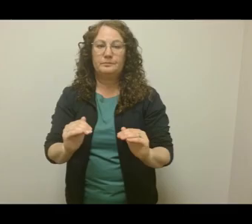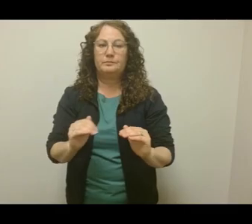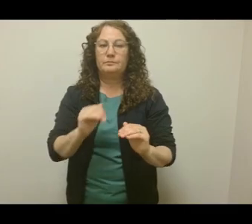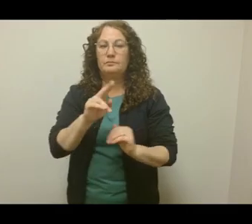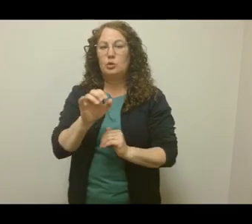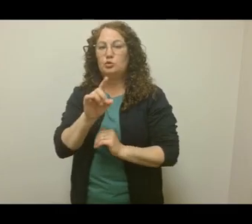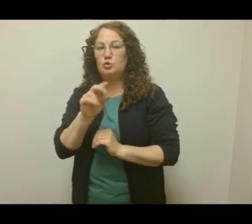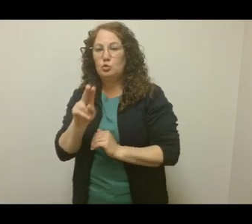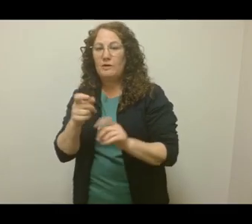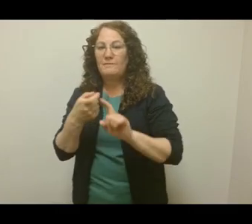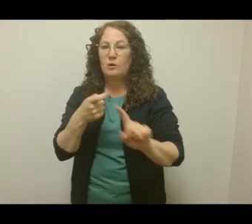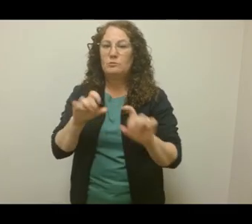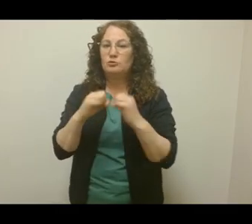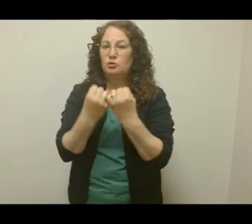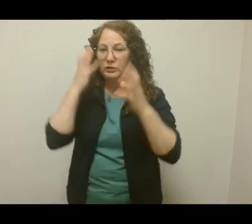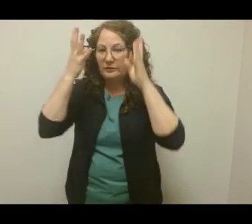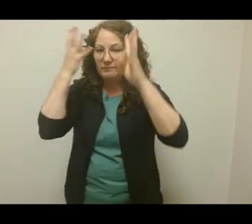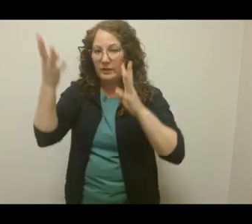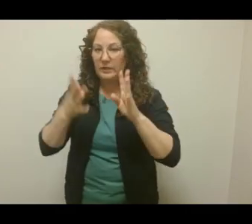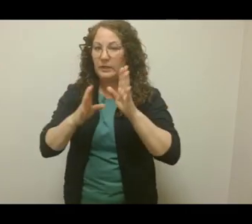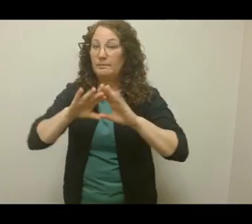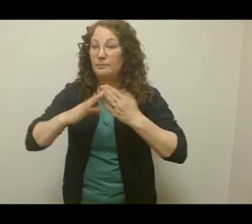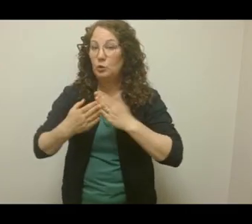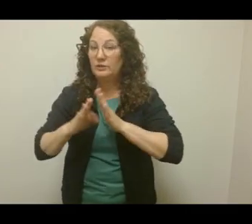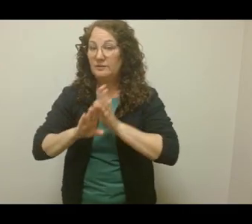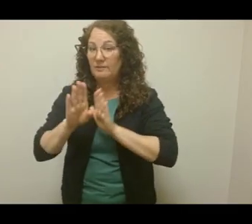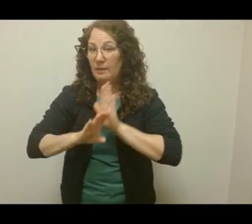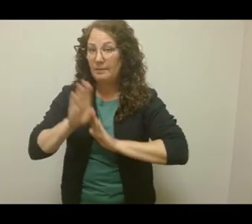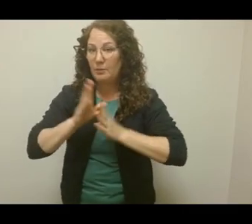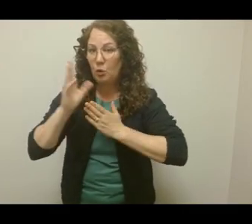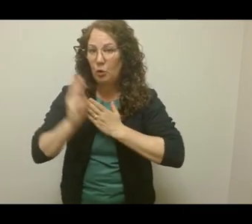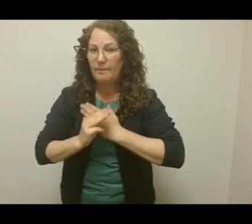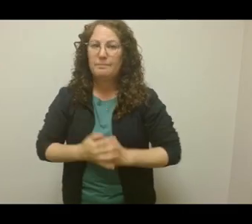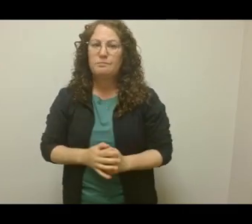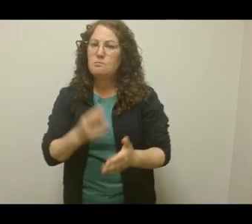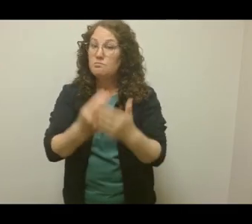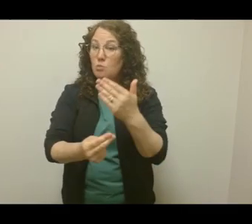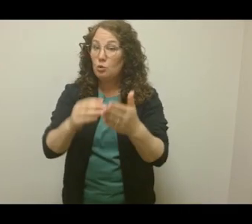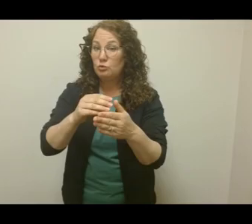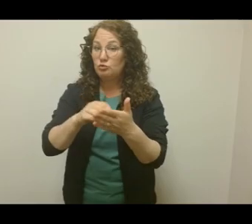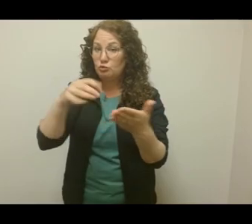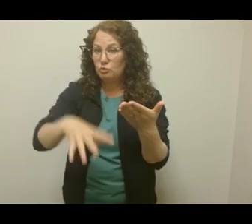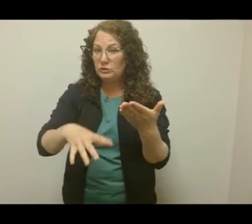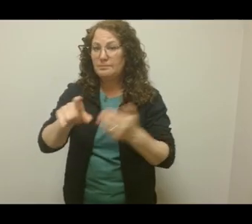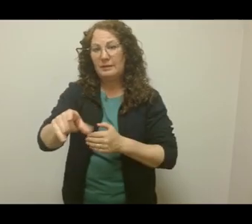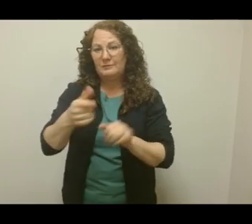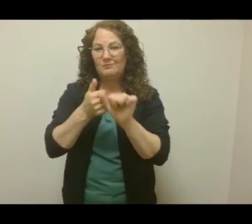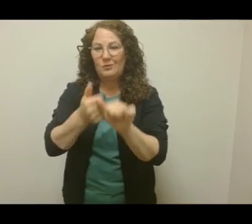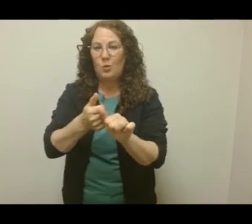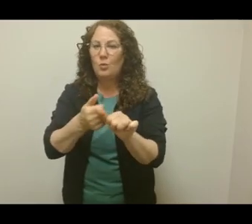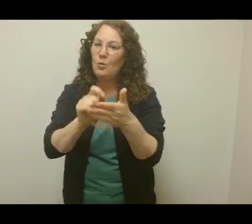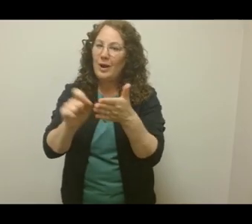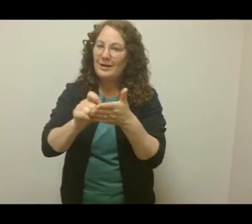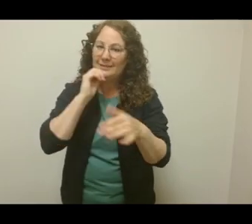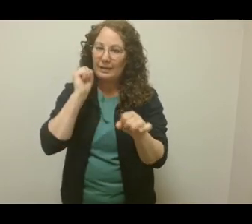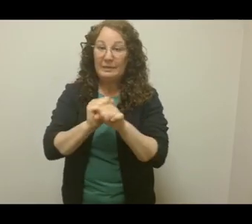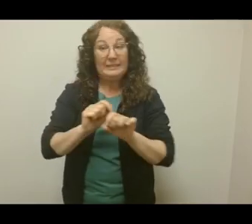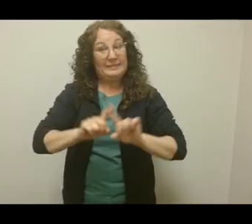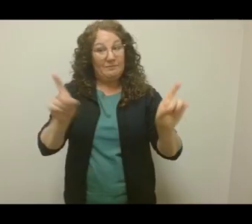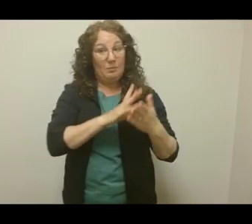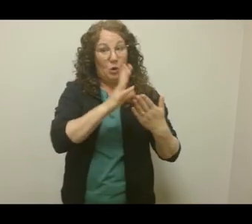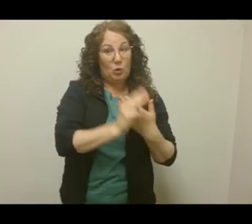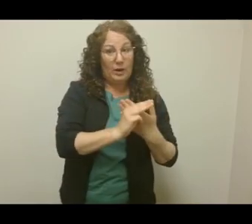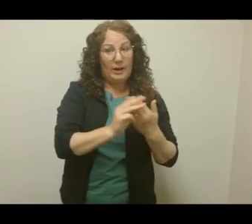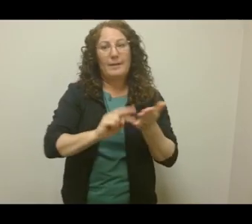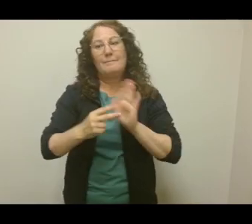and Community Development program. Both of these students have been asked to do a writing assignment. They're in different programs, so different